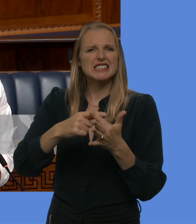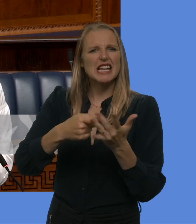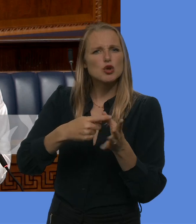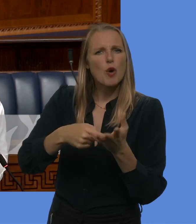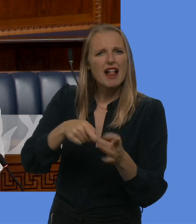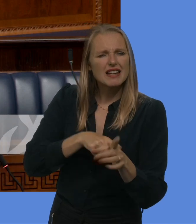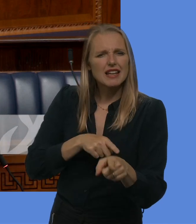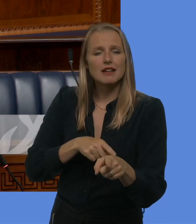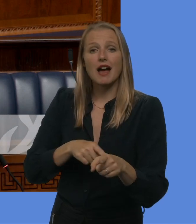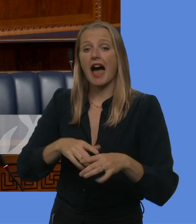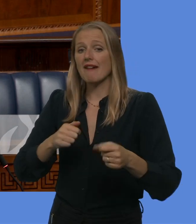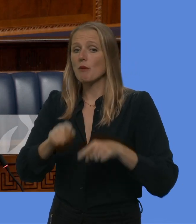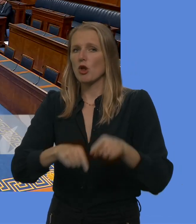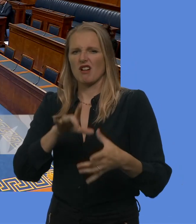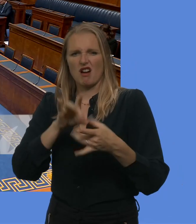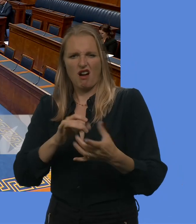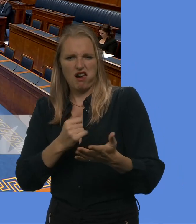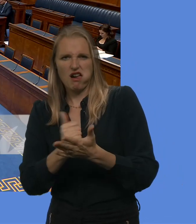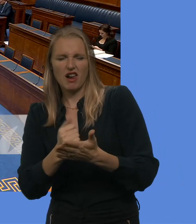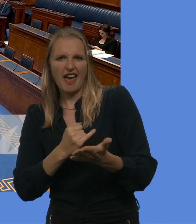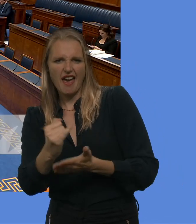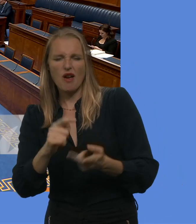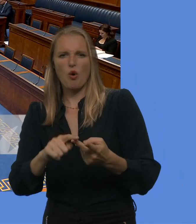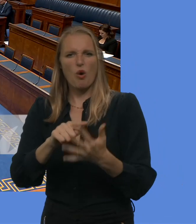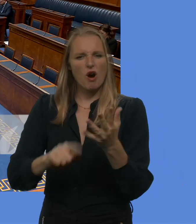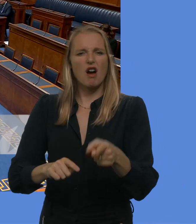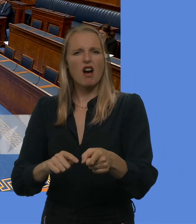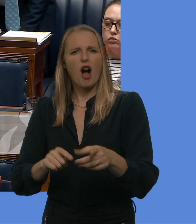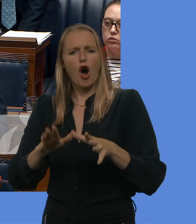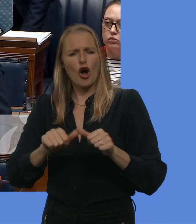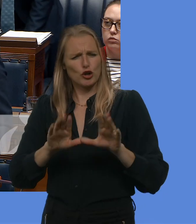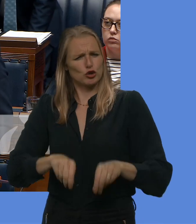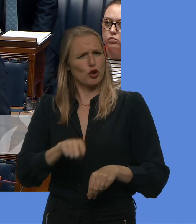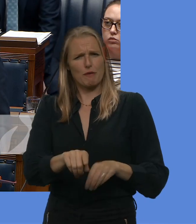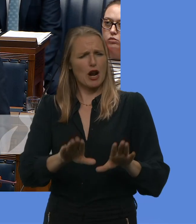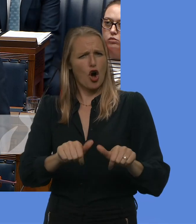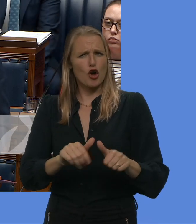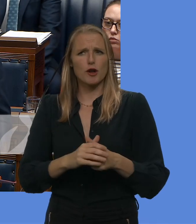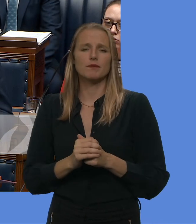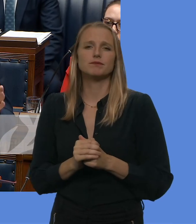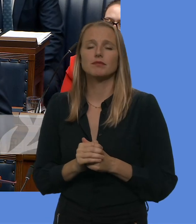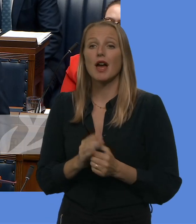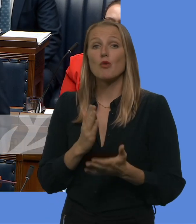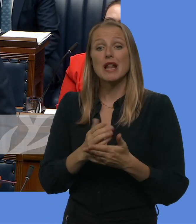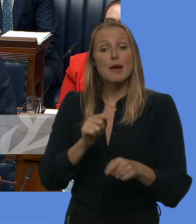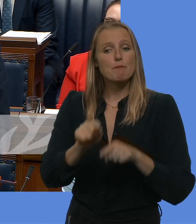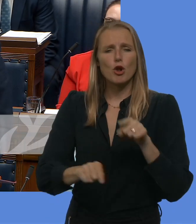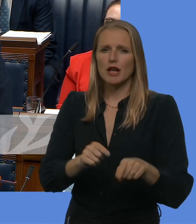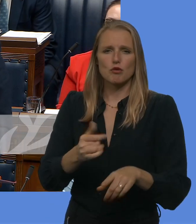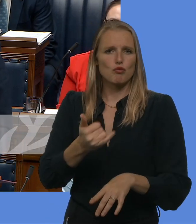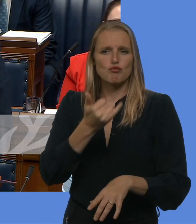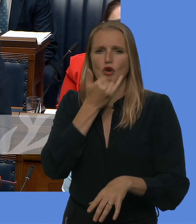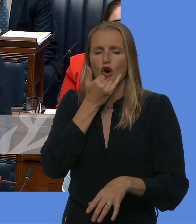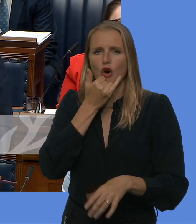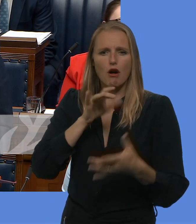and transphobic bullying in schools? Minister. Speaker, all forms of bullying is wrong. Bullying in respect of one's